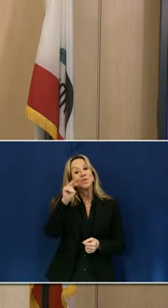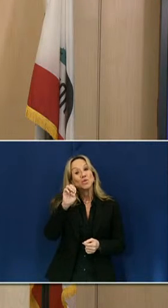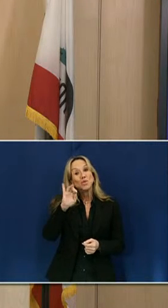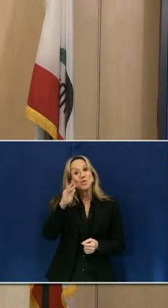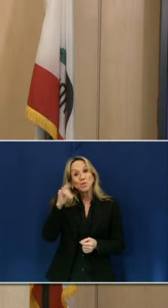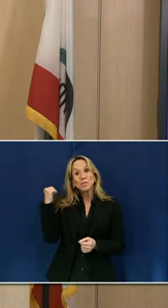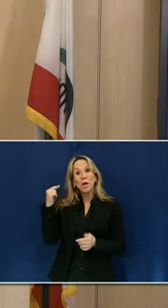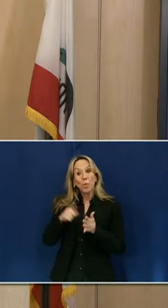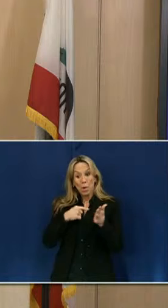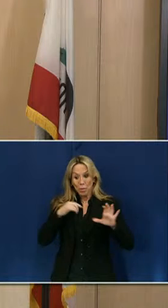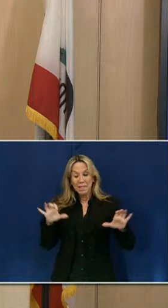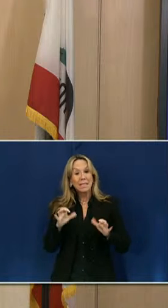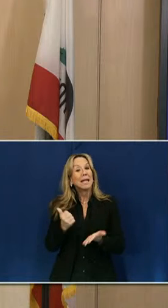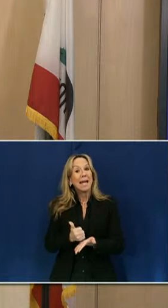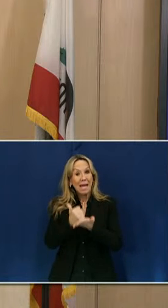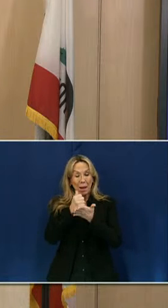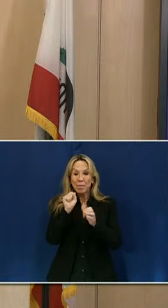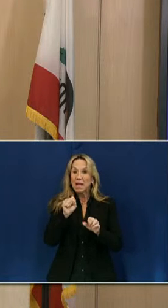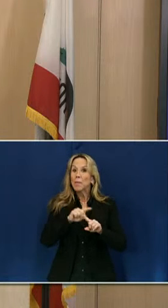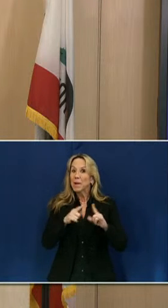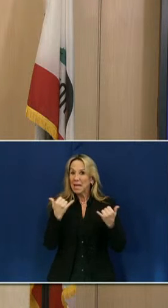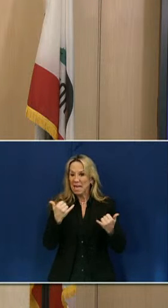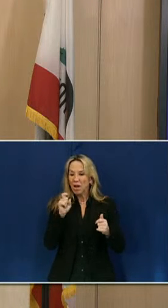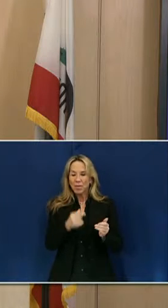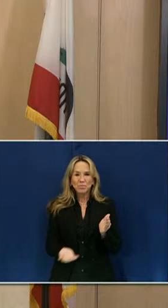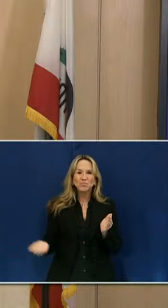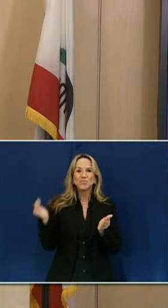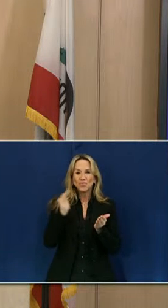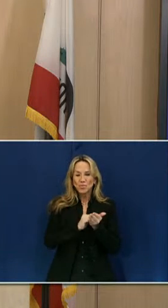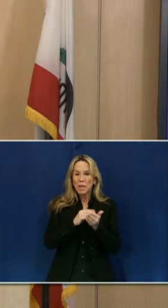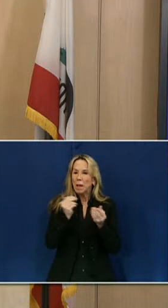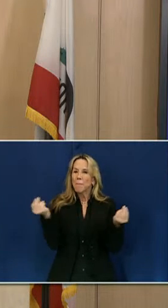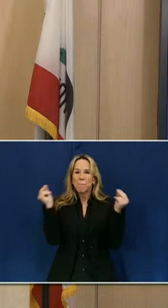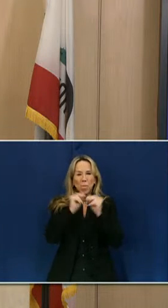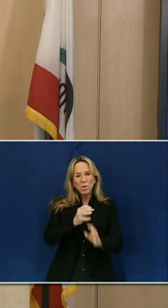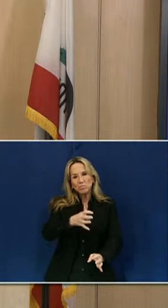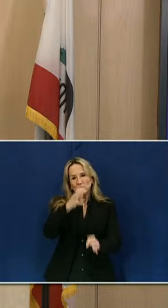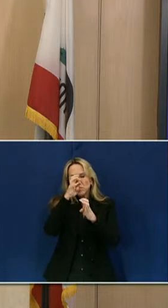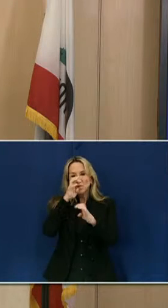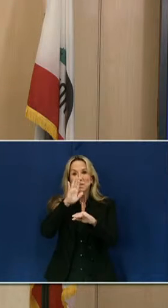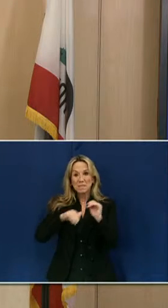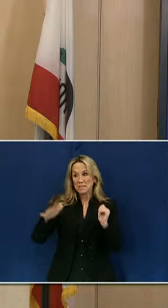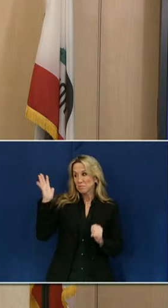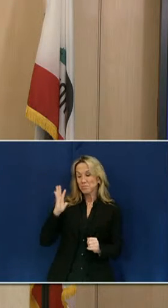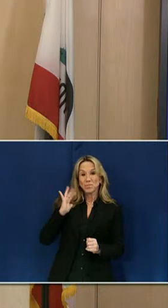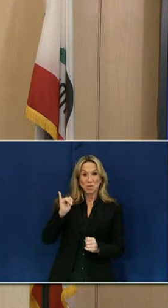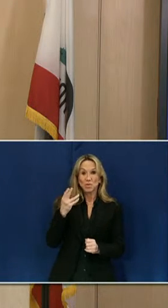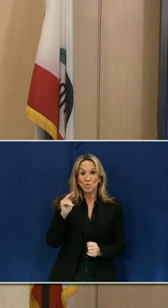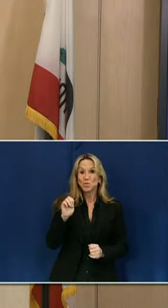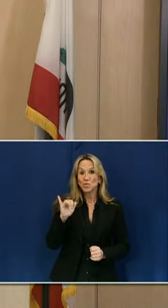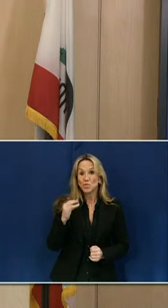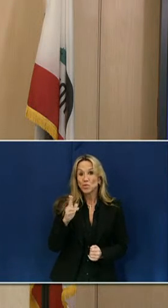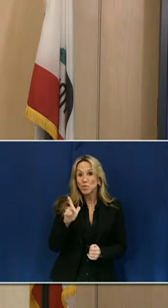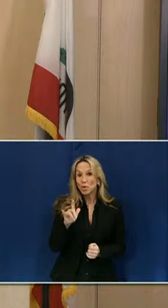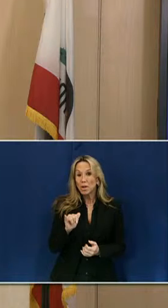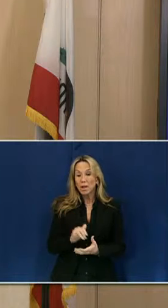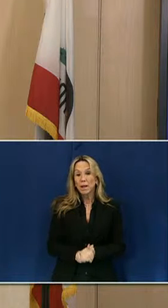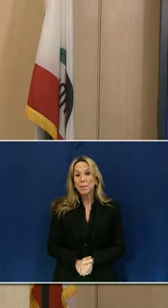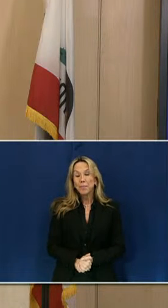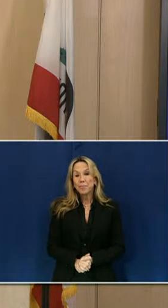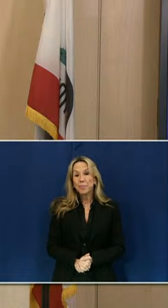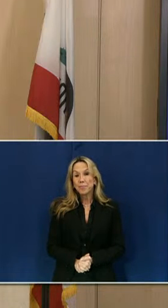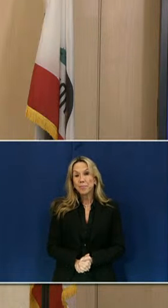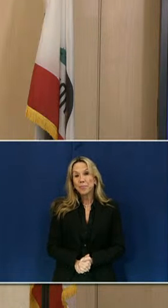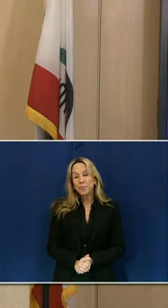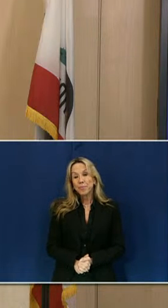them, but we have to repeat them with a vigilance that is even greater than what we did there. It was mentioned earlier, and we're going to hear